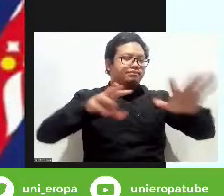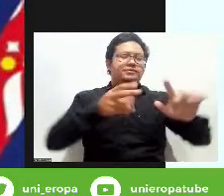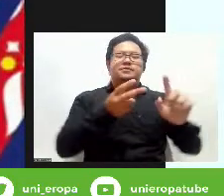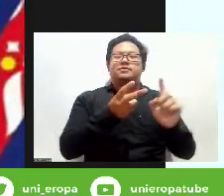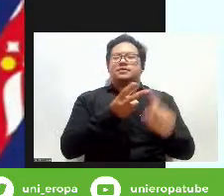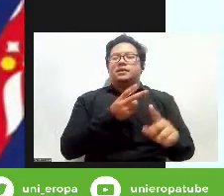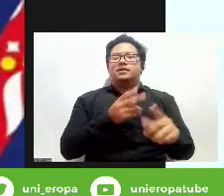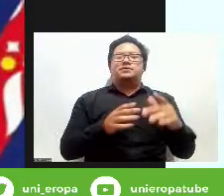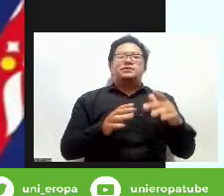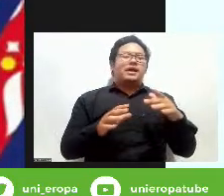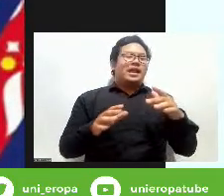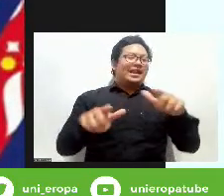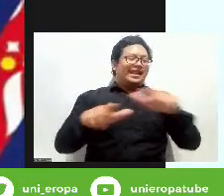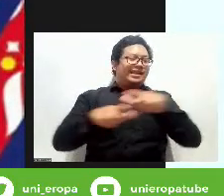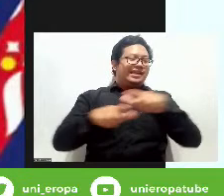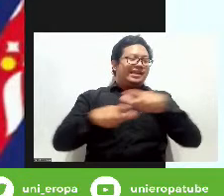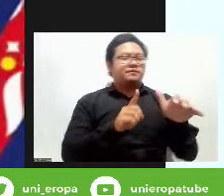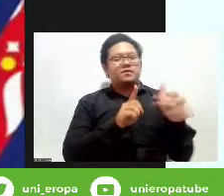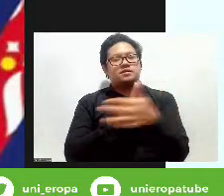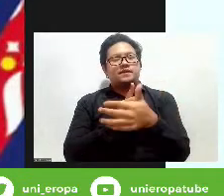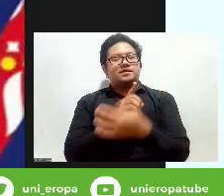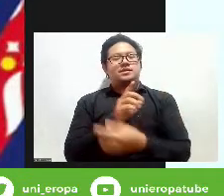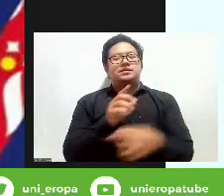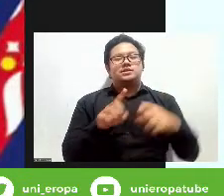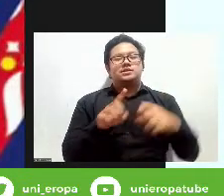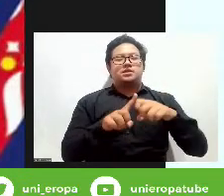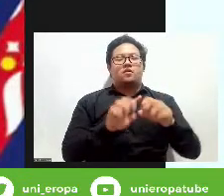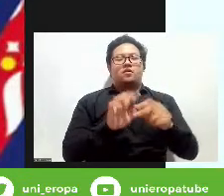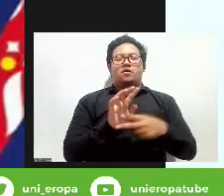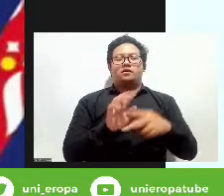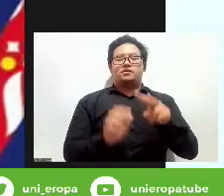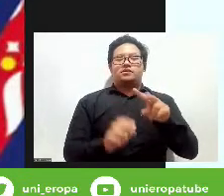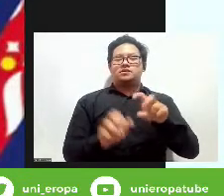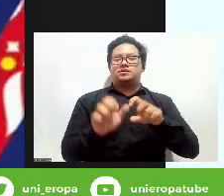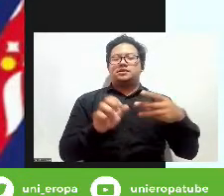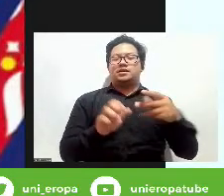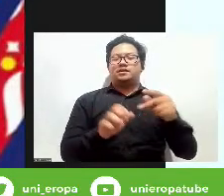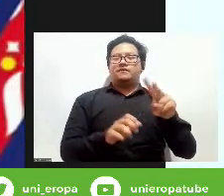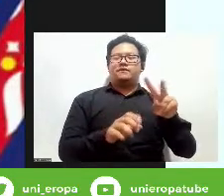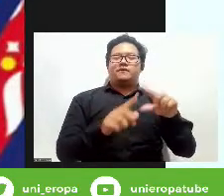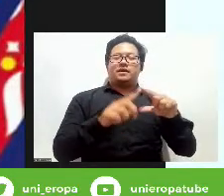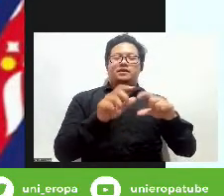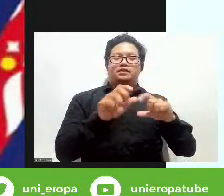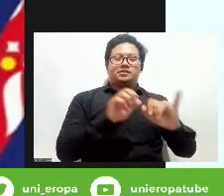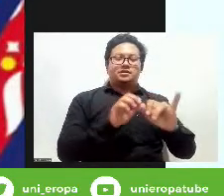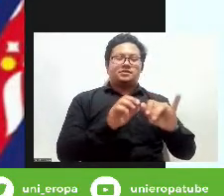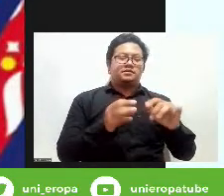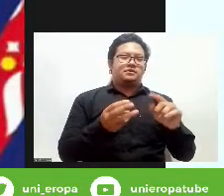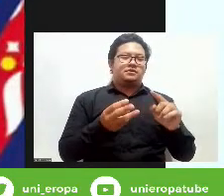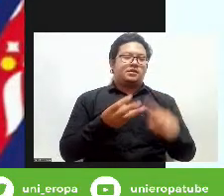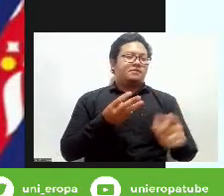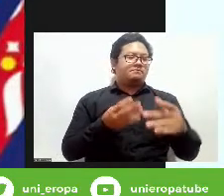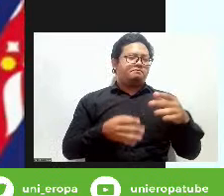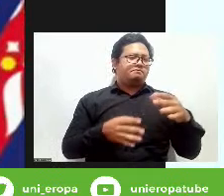Muksin Romance live from tipareth's adopting environmental friendly and